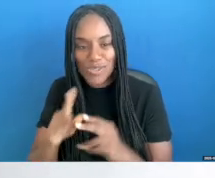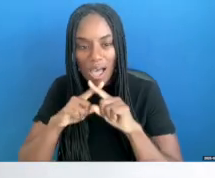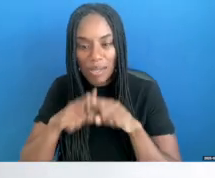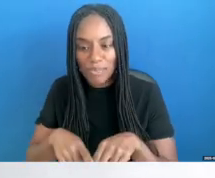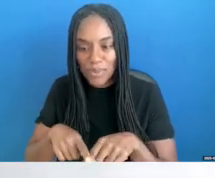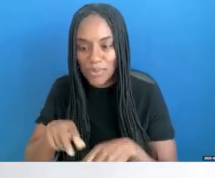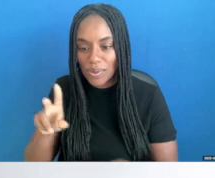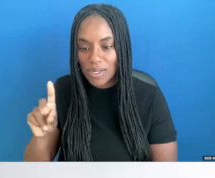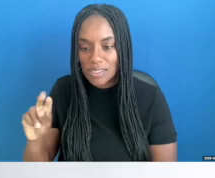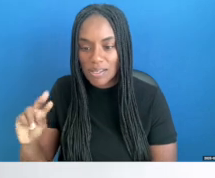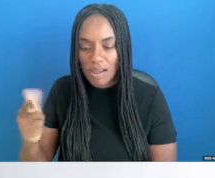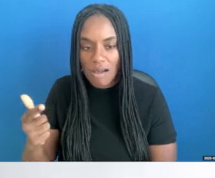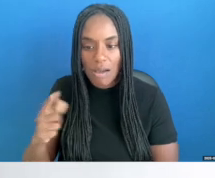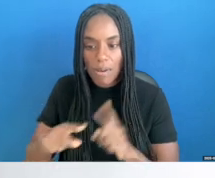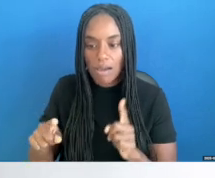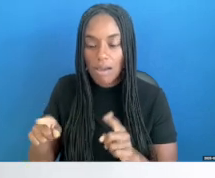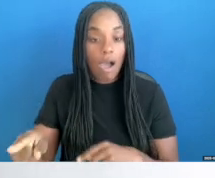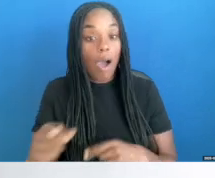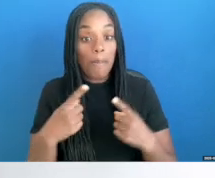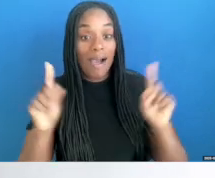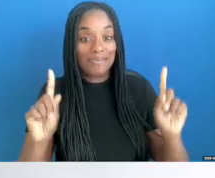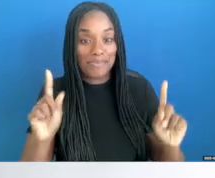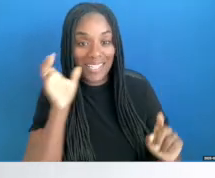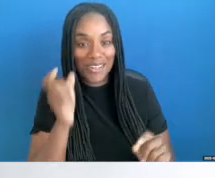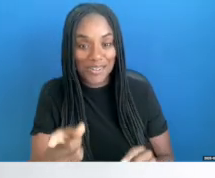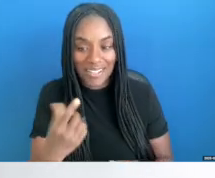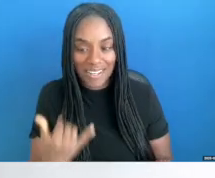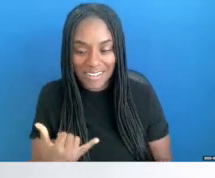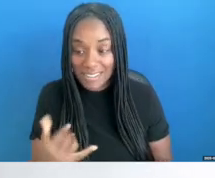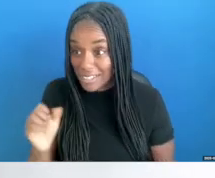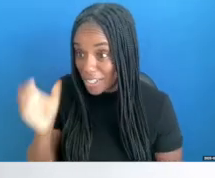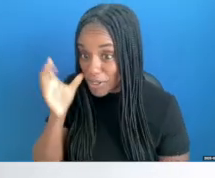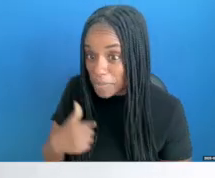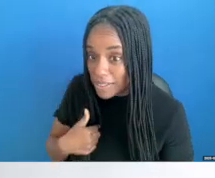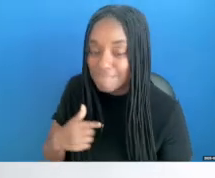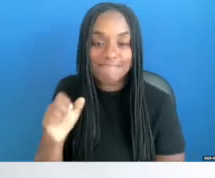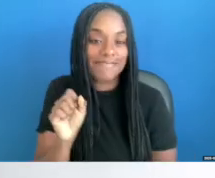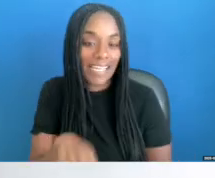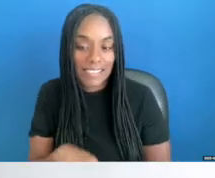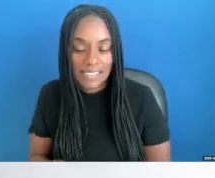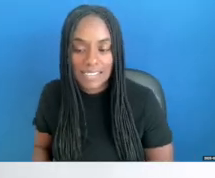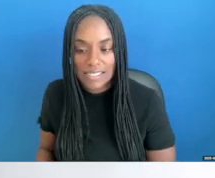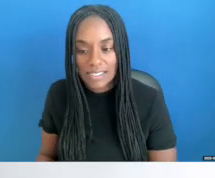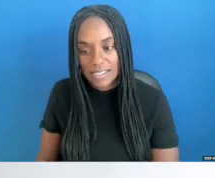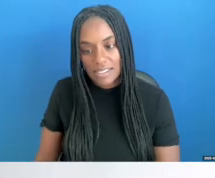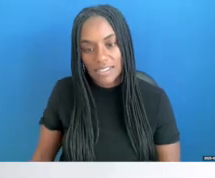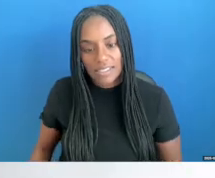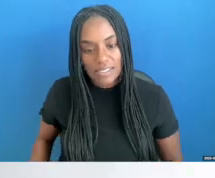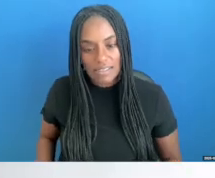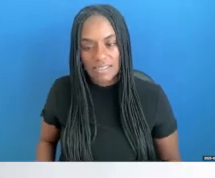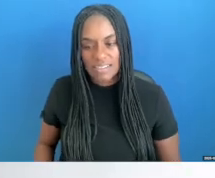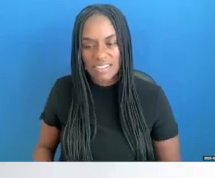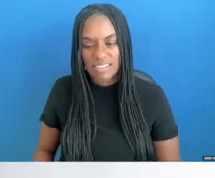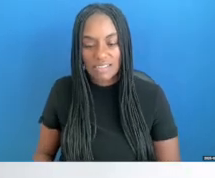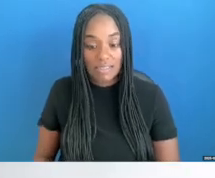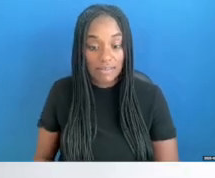on. Yeah, I can't. Oh, yes, we can hear you. Nope, we can hear you now. Yeah. Okay. I'll let Young answer unless you